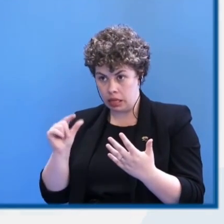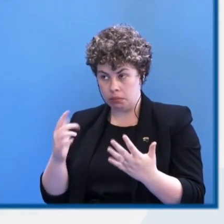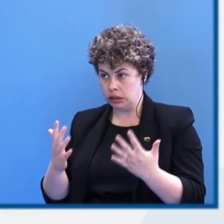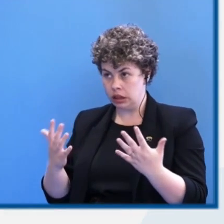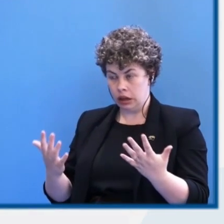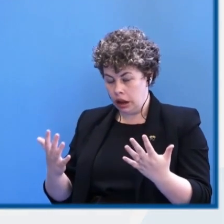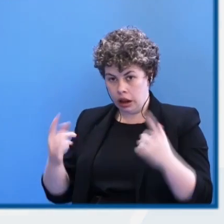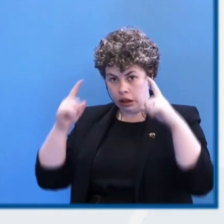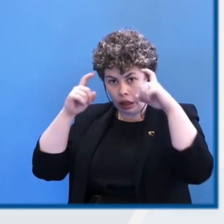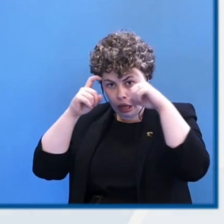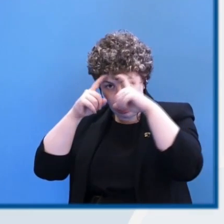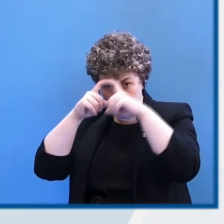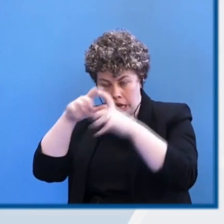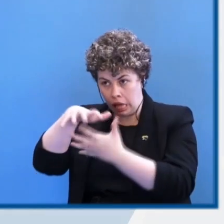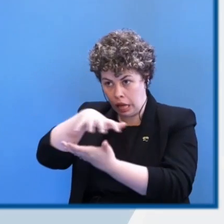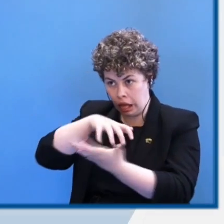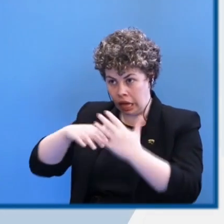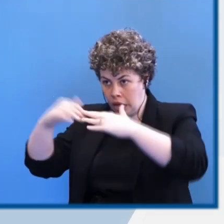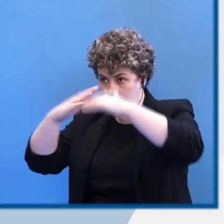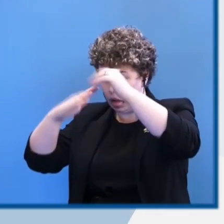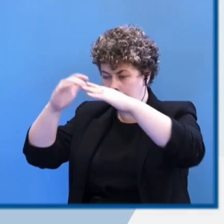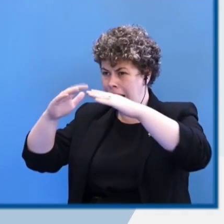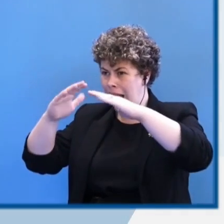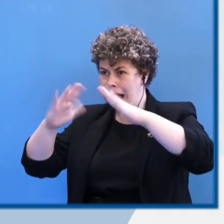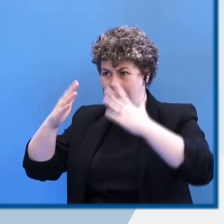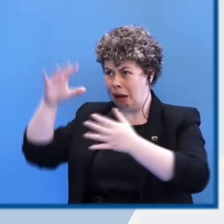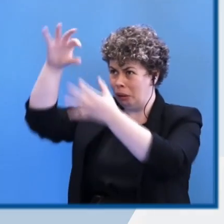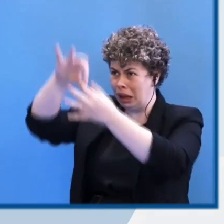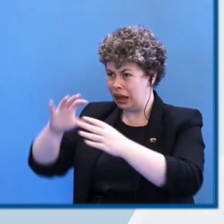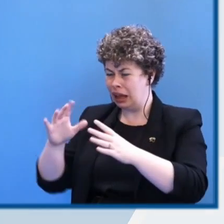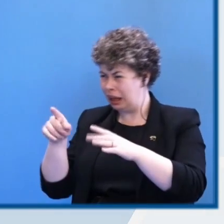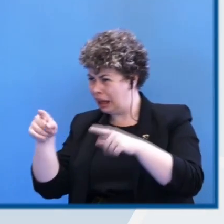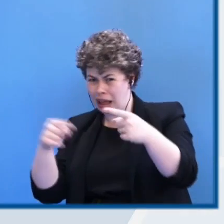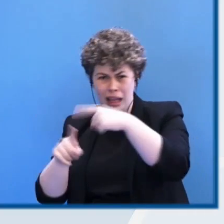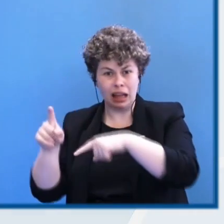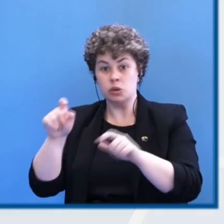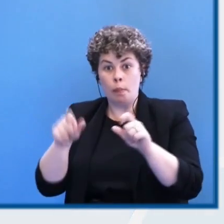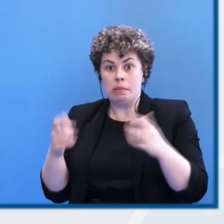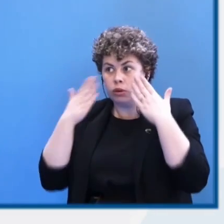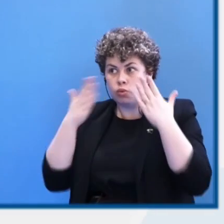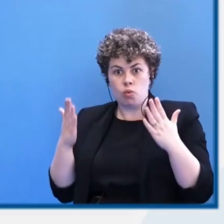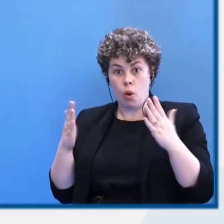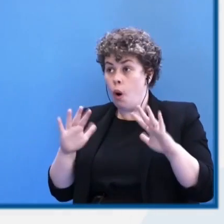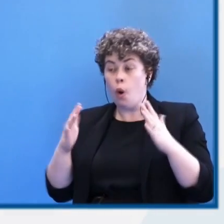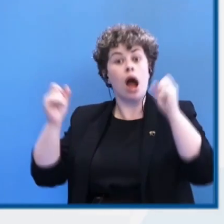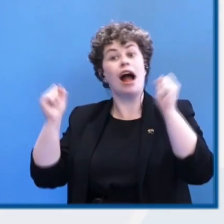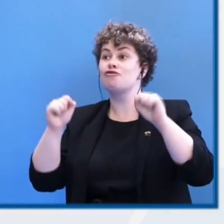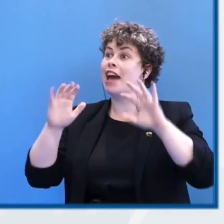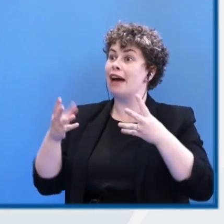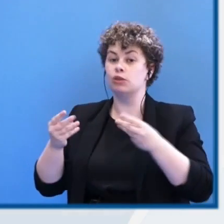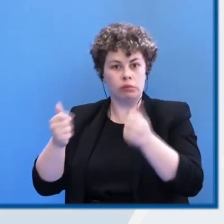and complicated ways of thinking, so people haven't fully agreed on what a solution would look